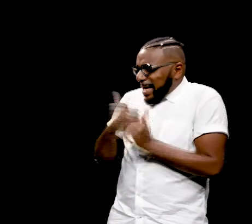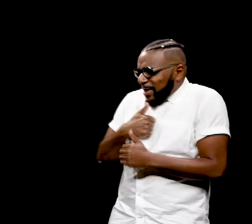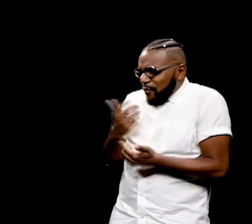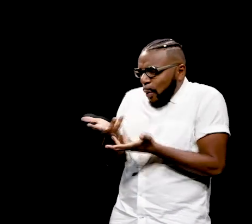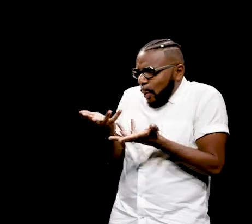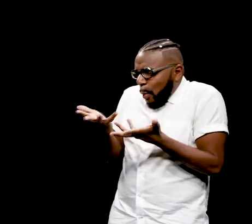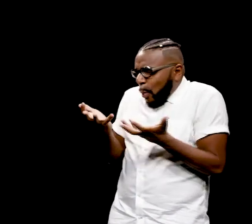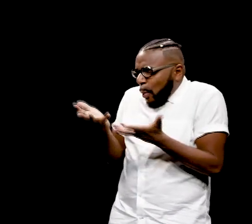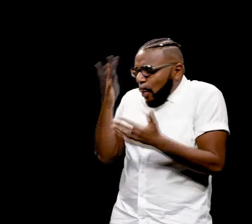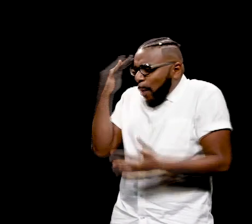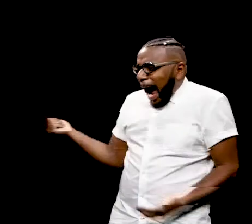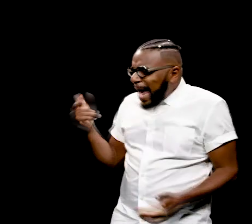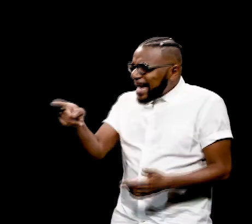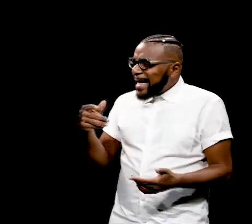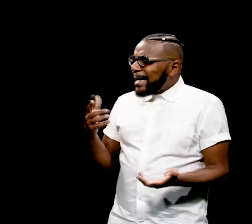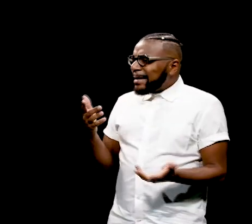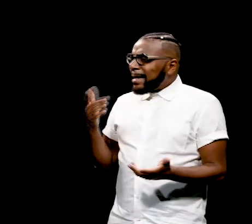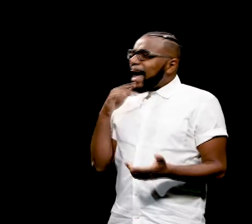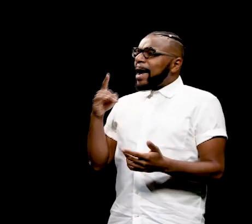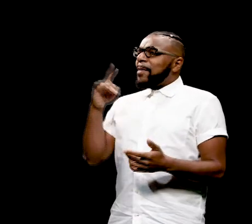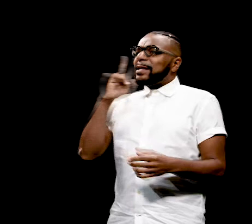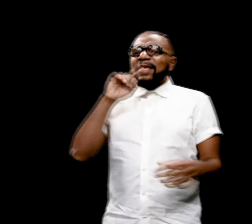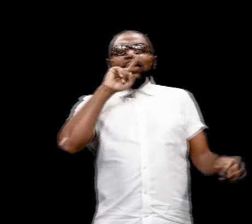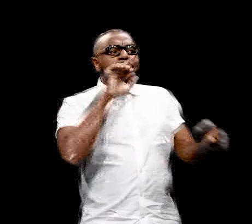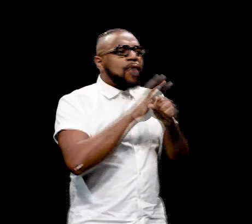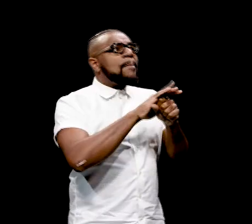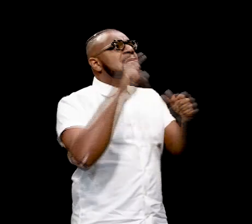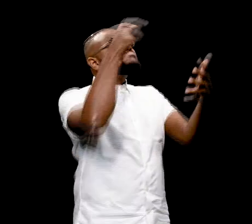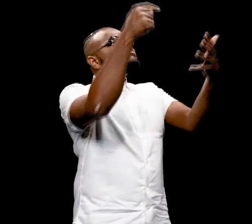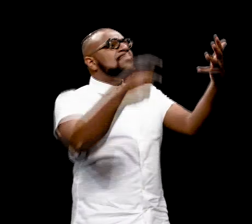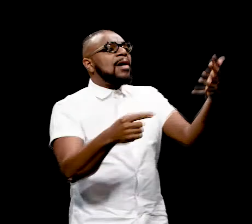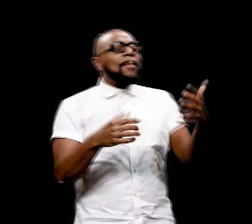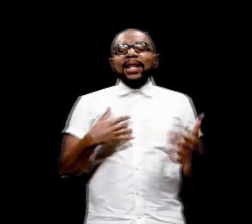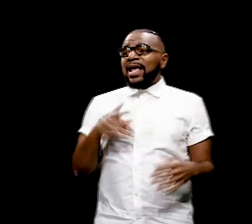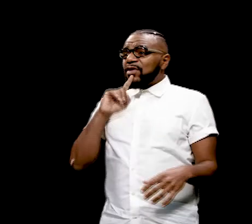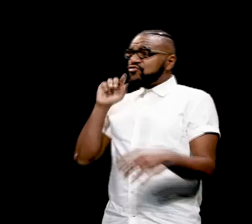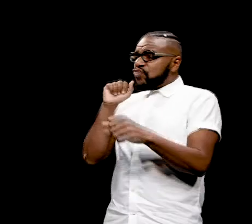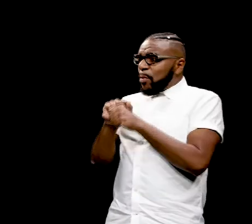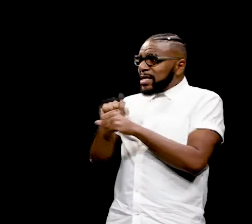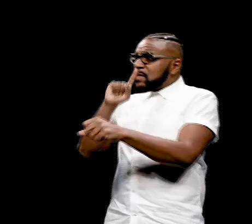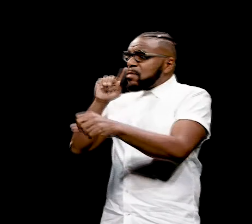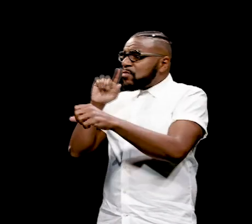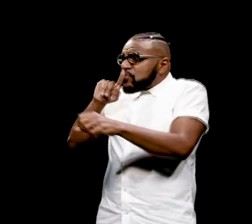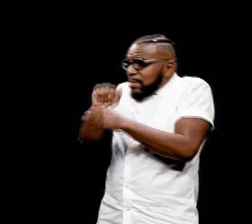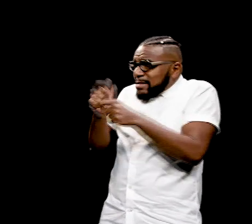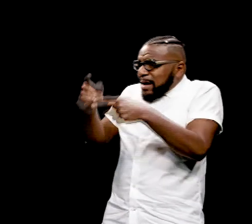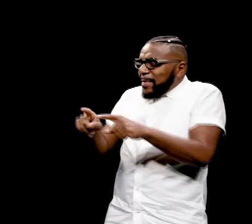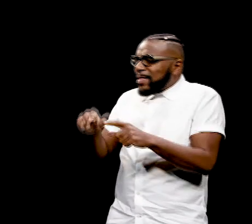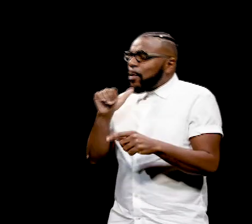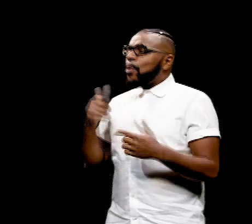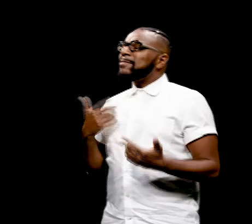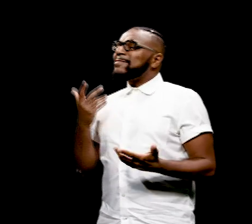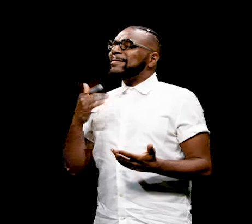with more promises about the future, when if he were truly committed to these things, we would have made the requisite progress such that we wouldn't